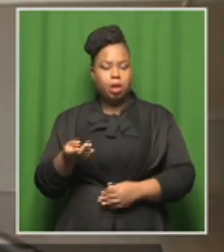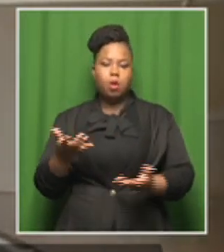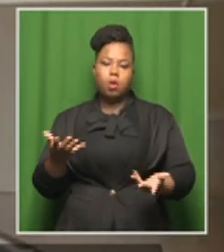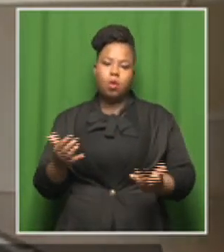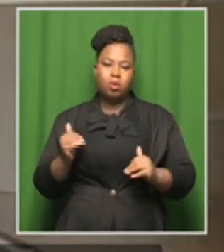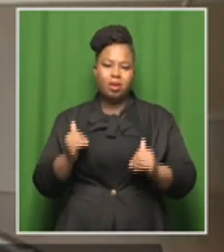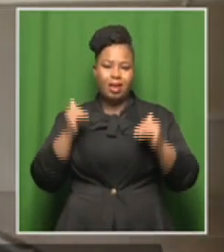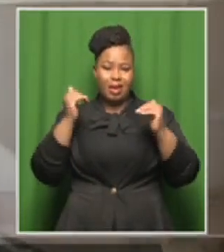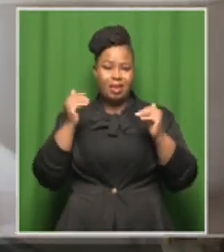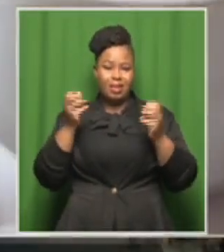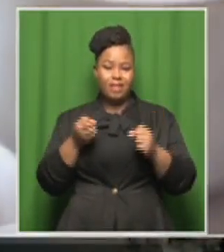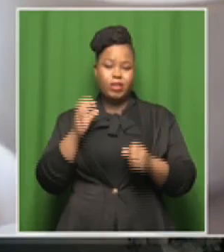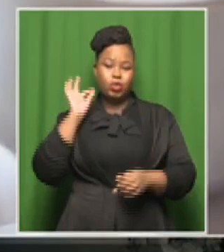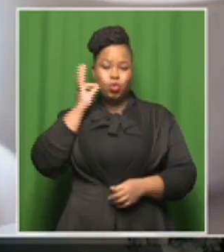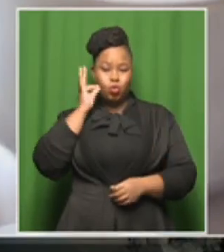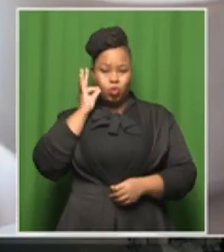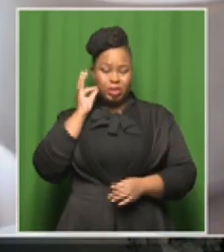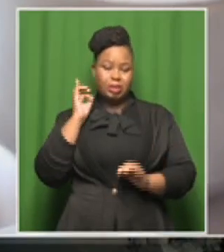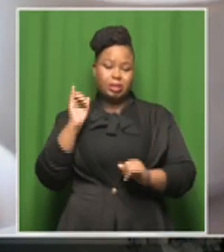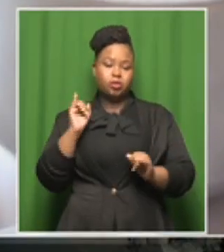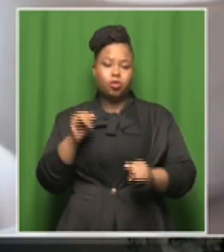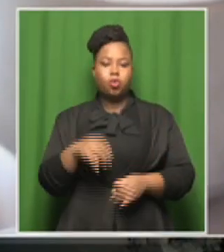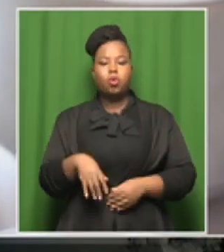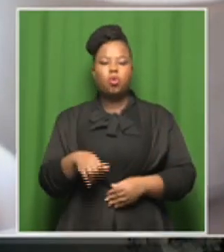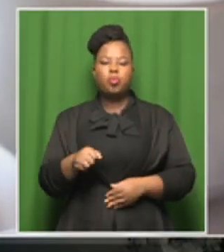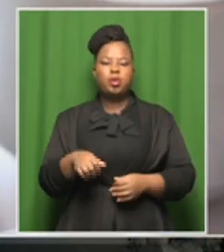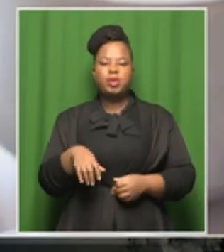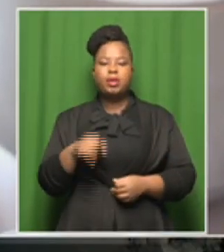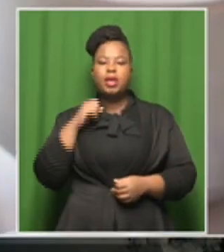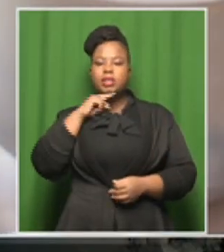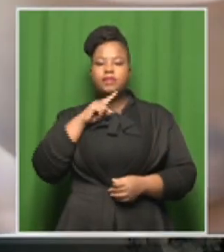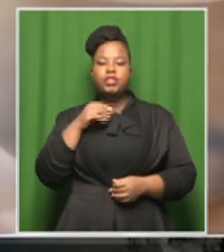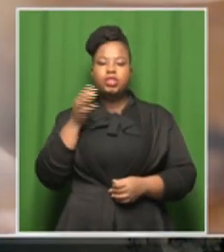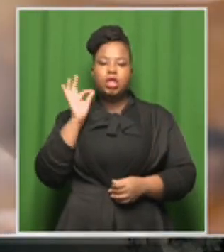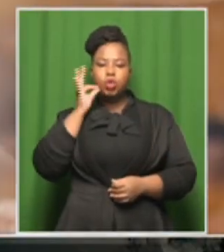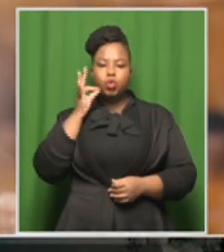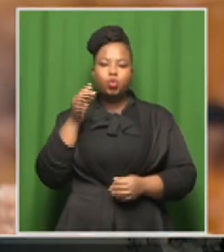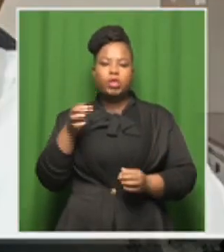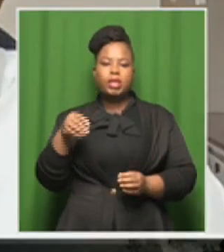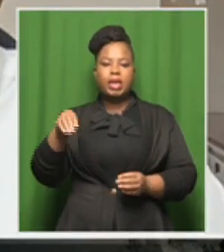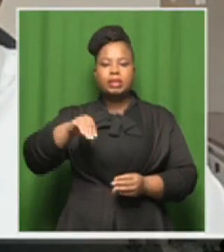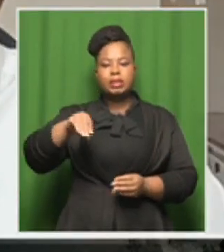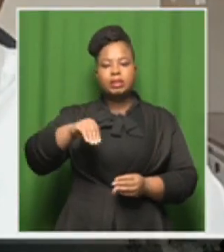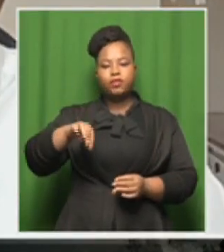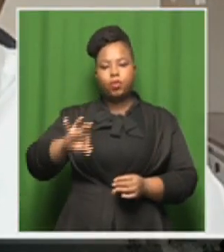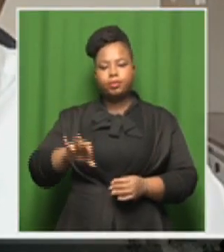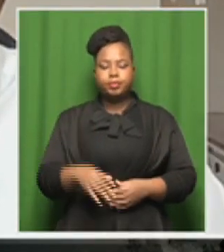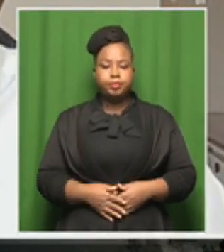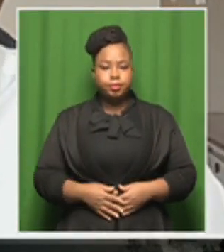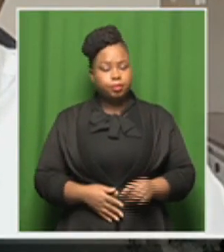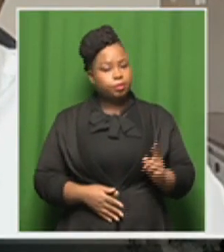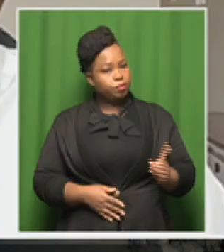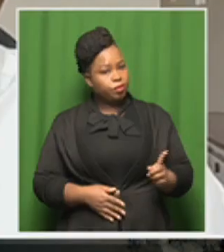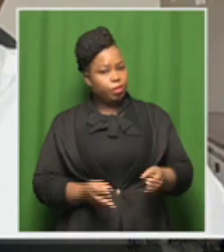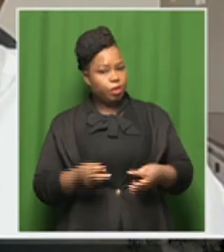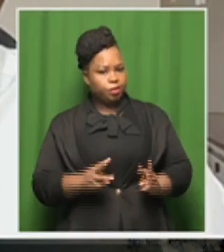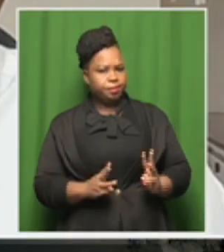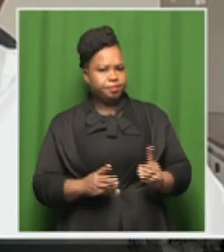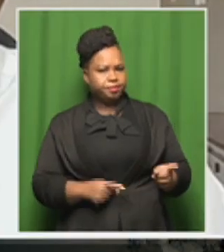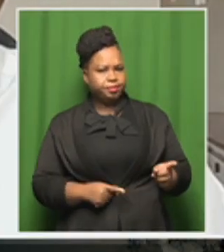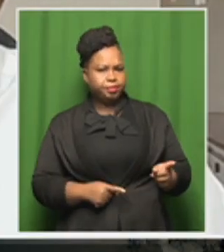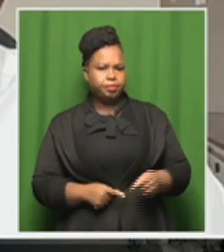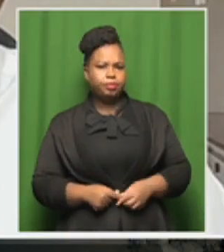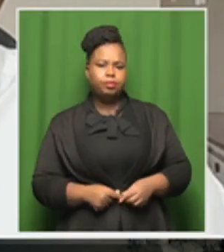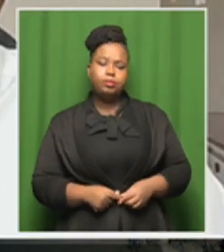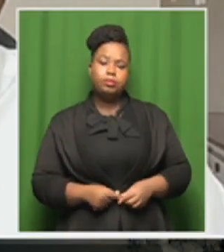sugar content, as well as the presence of artificial sweeteners. And Dr. Dlamini, just the methodology that you employed in your study